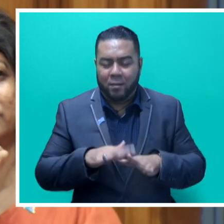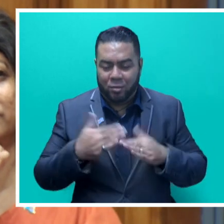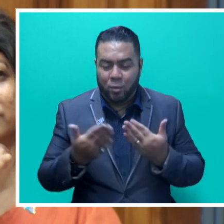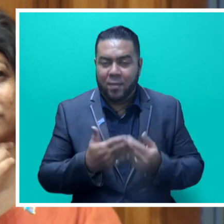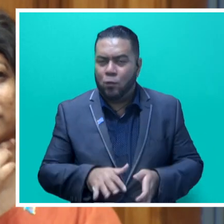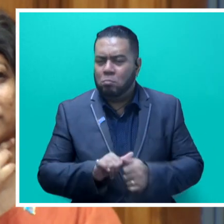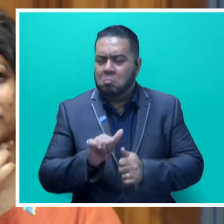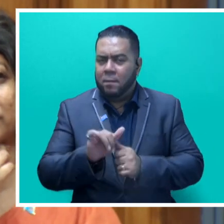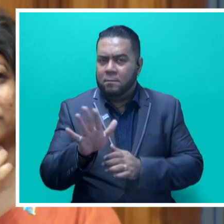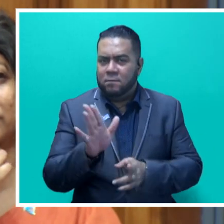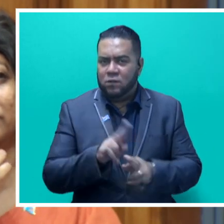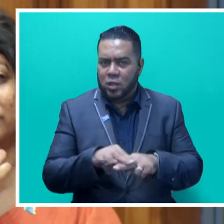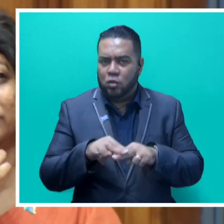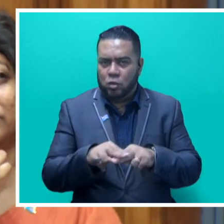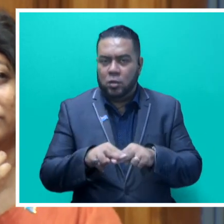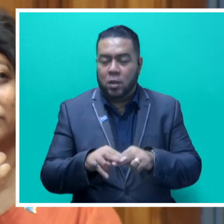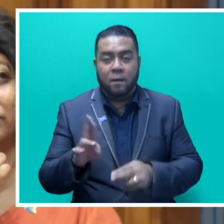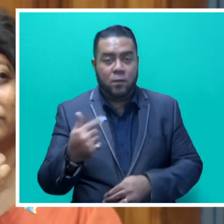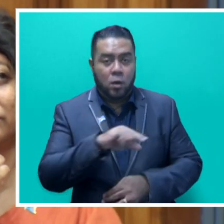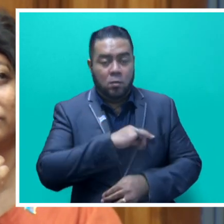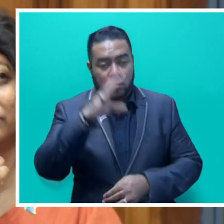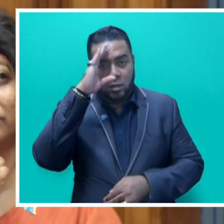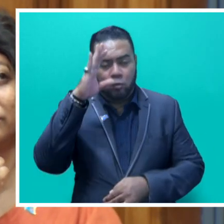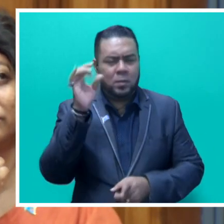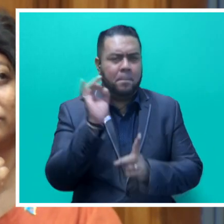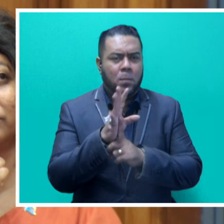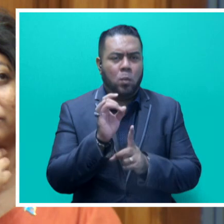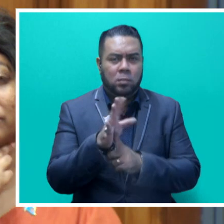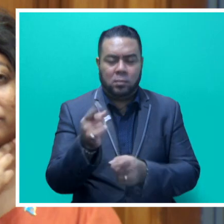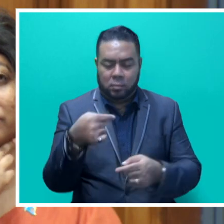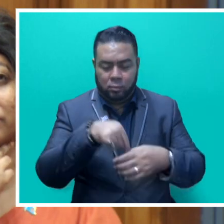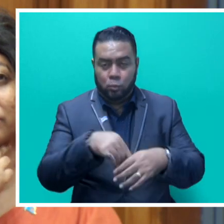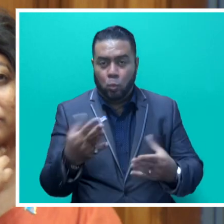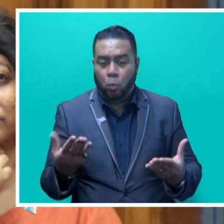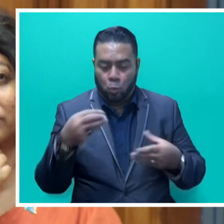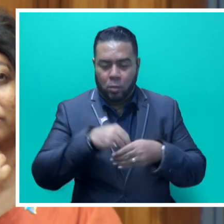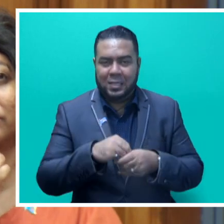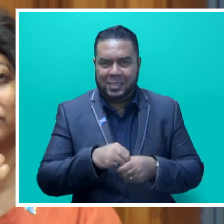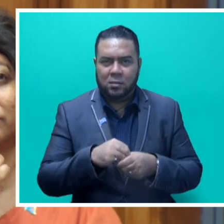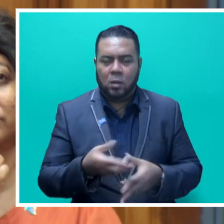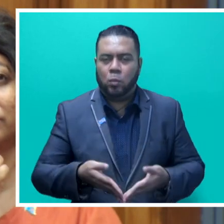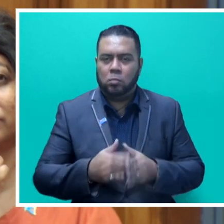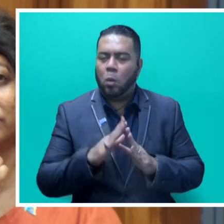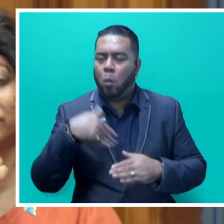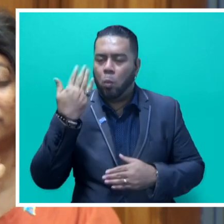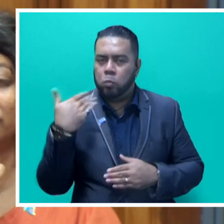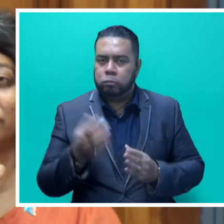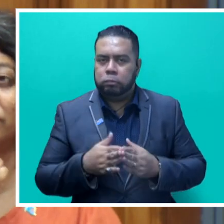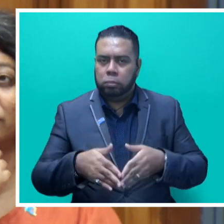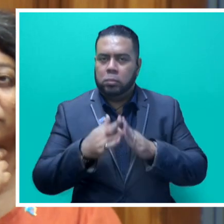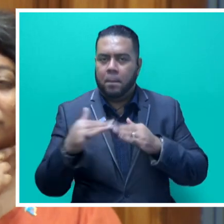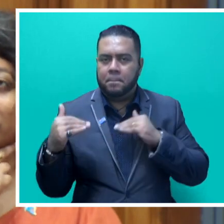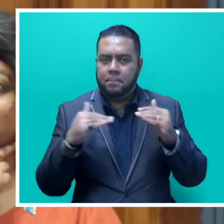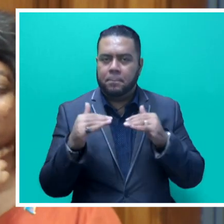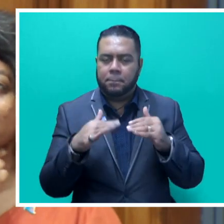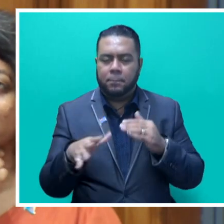beloved Fiji. For our country, it is vitally important as a factor for long-standing stability that we always maintain a careful balance between the